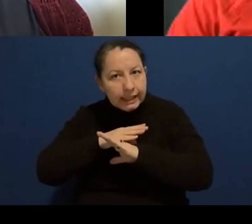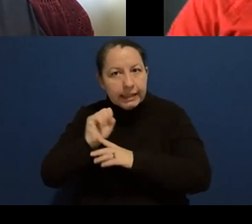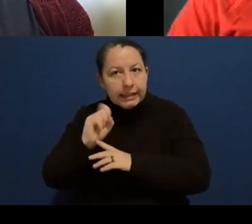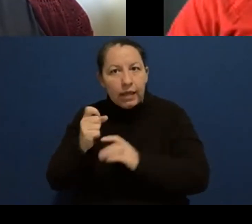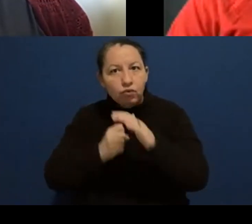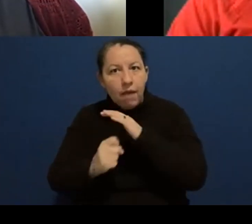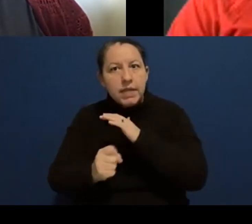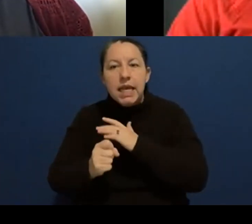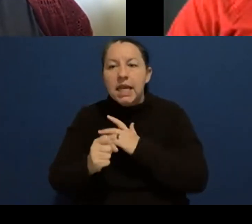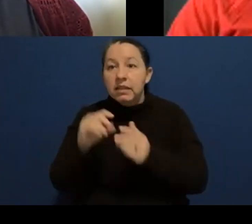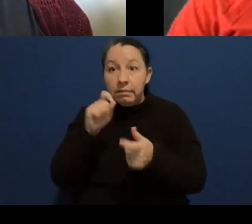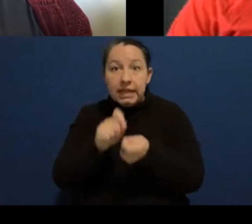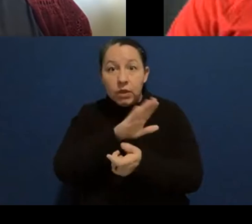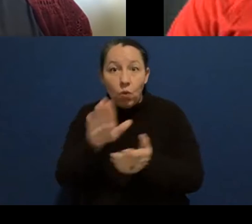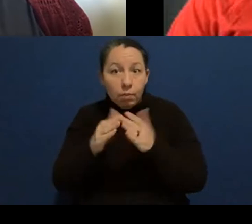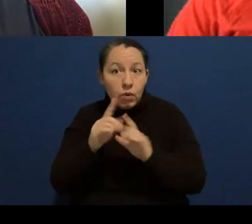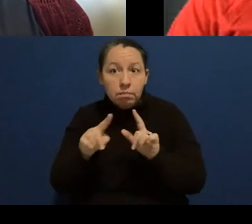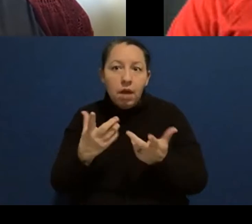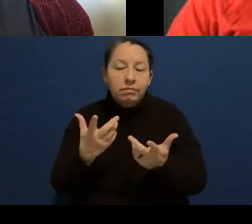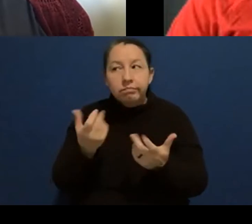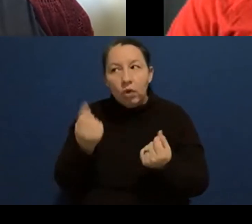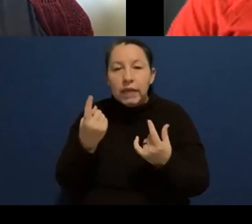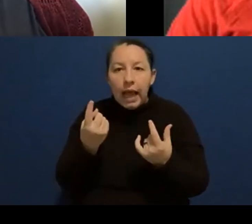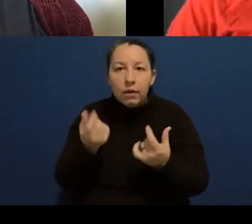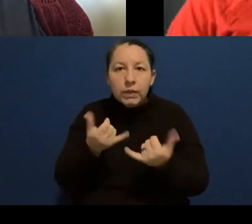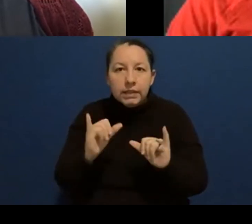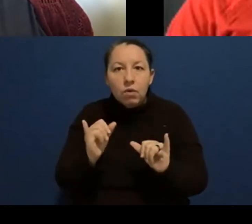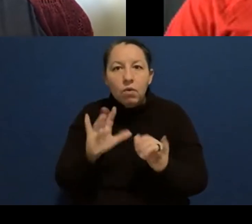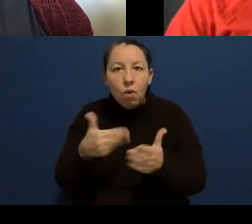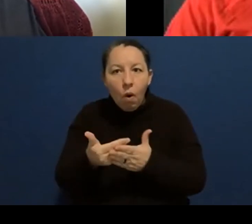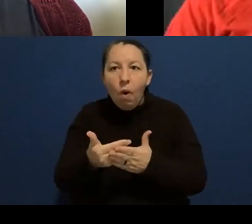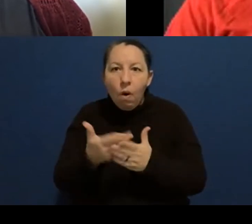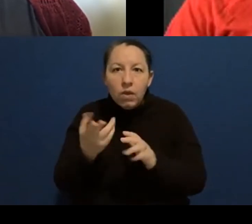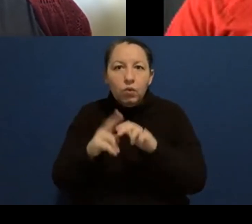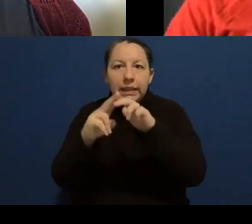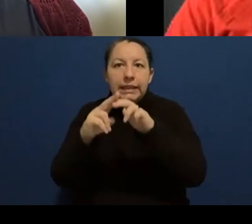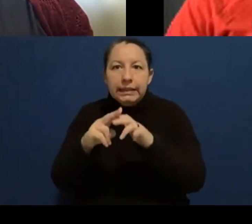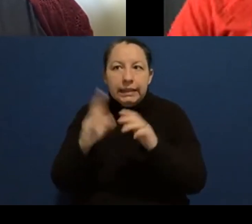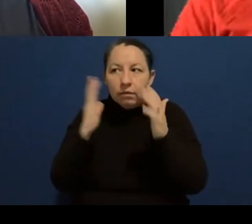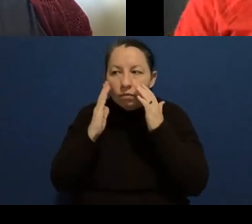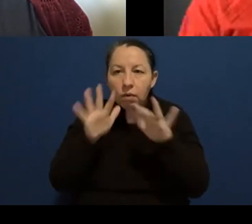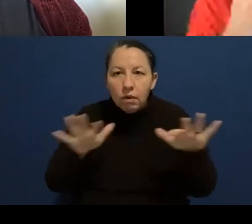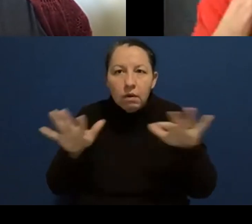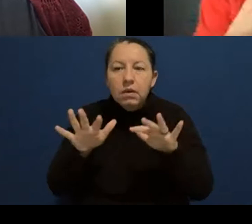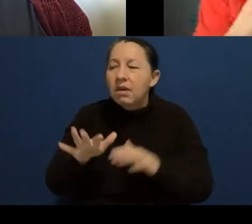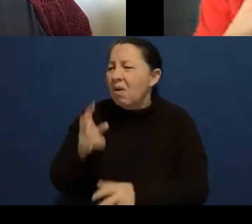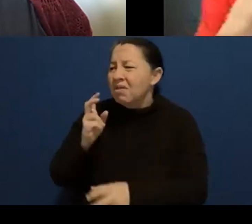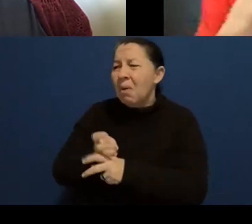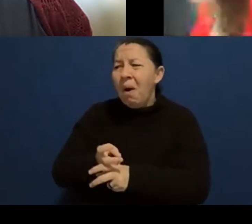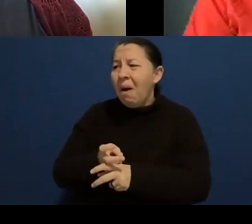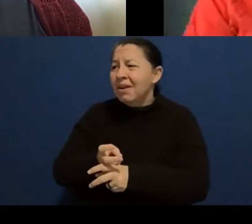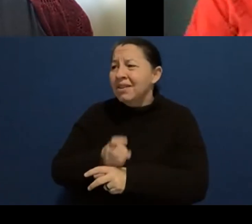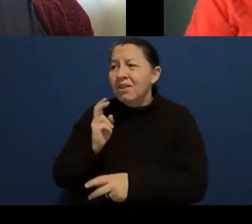is still a growing understanding? It's so hard. It's so hard.